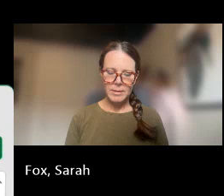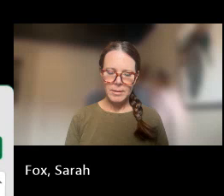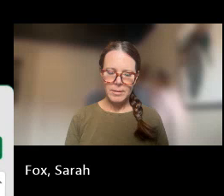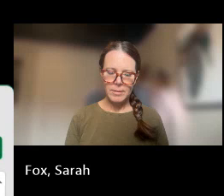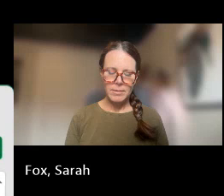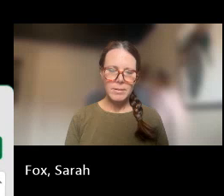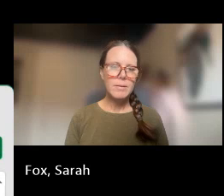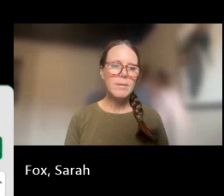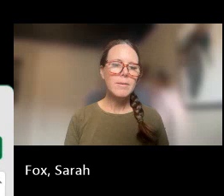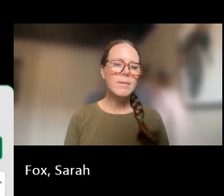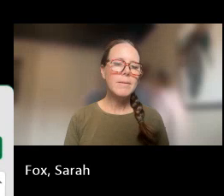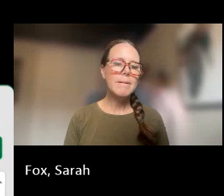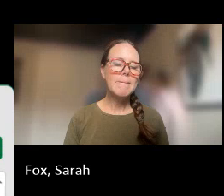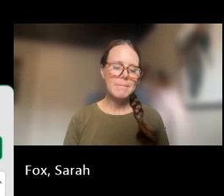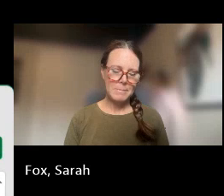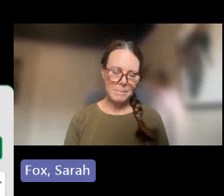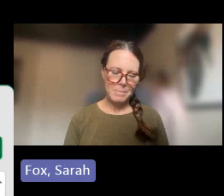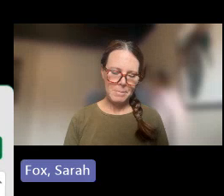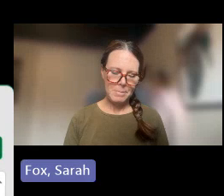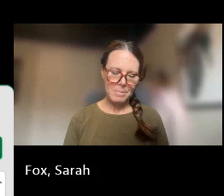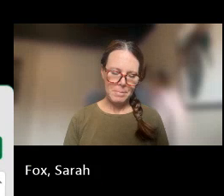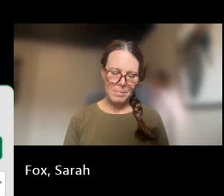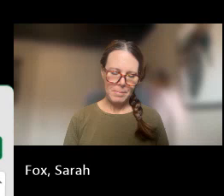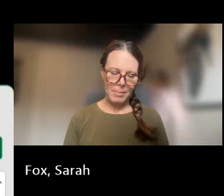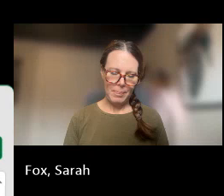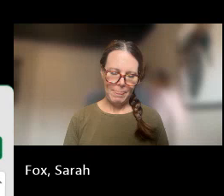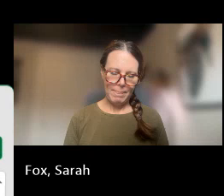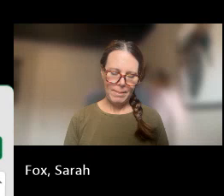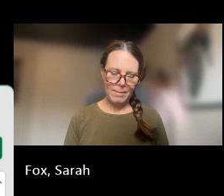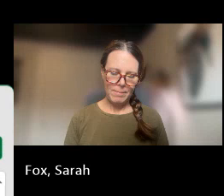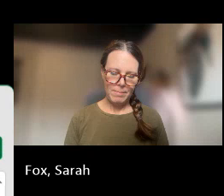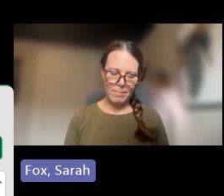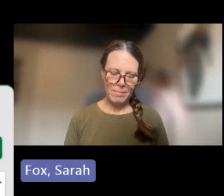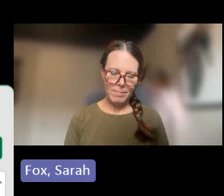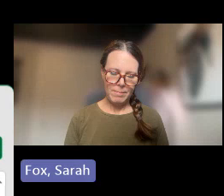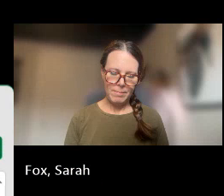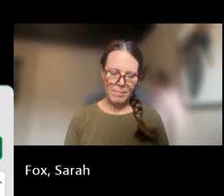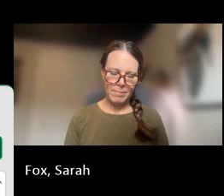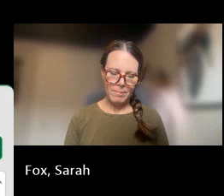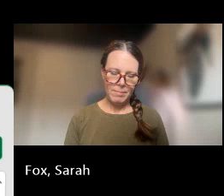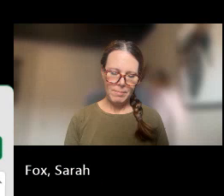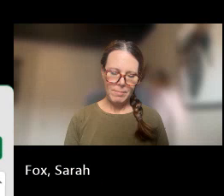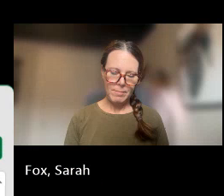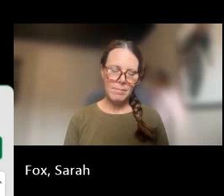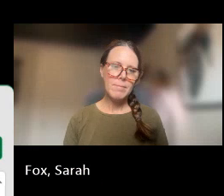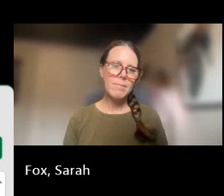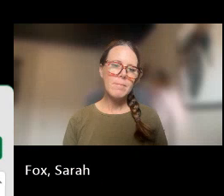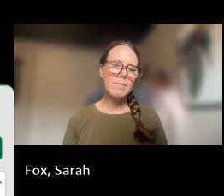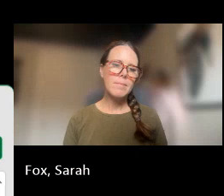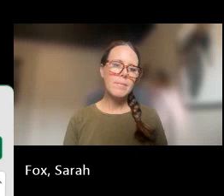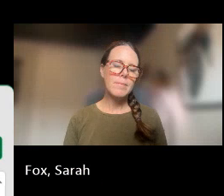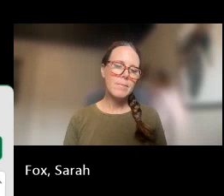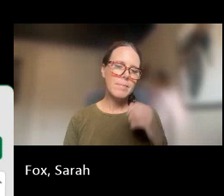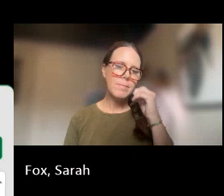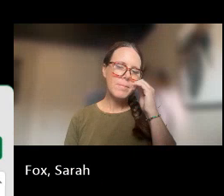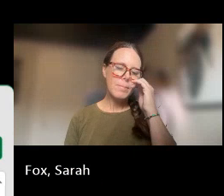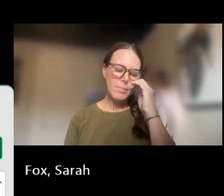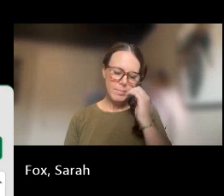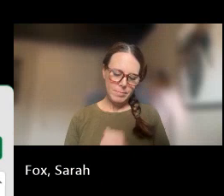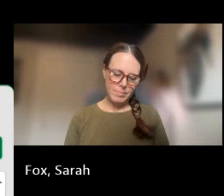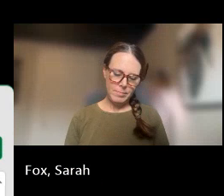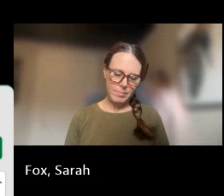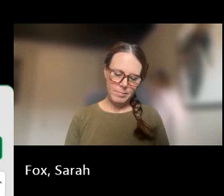Right, Ryan? Yep, I agree with the group as well. I found the interviews to be very helpful last year. I believe that they helped us reach more